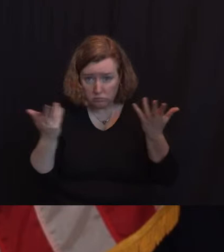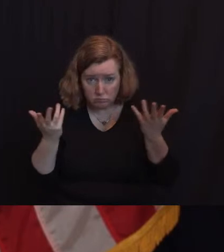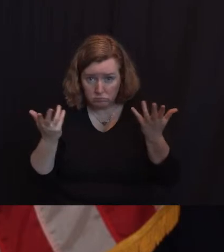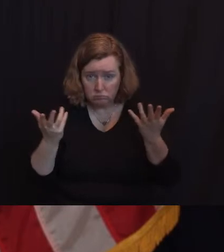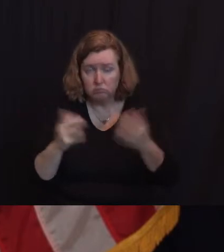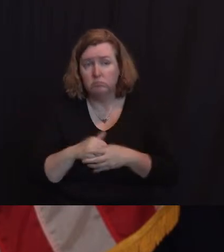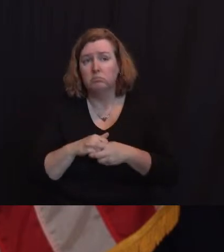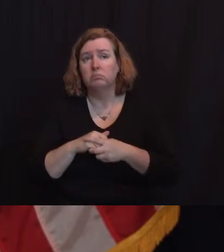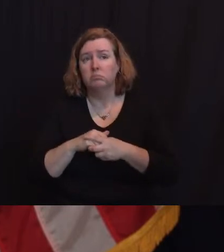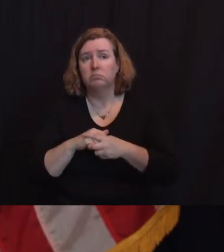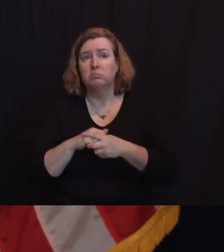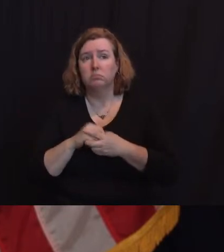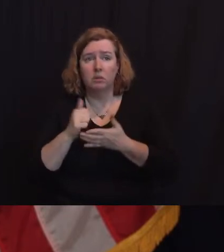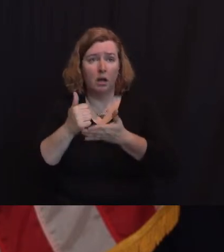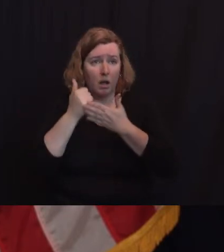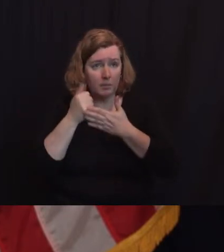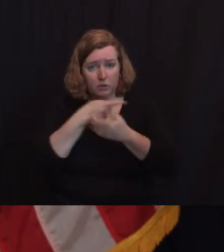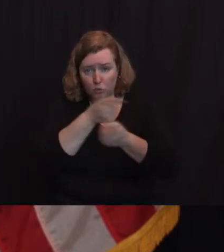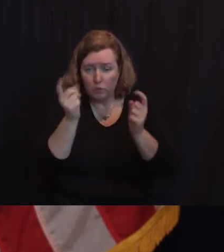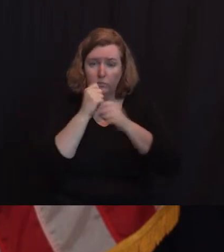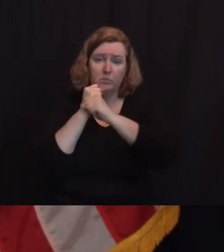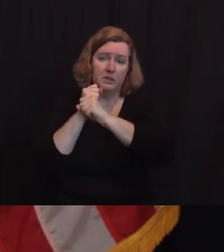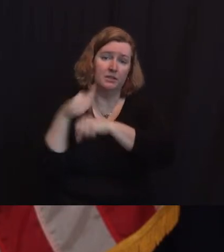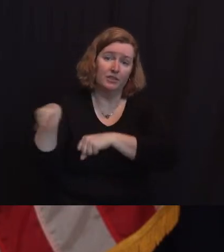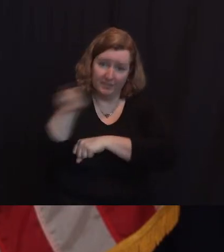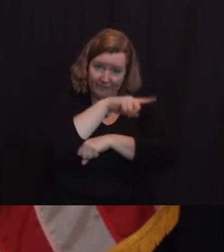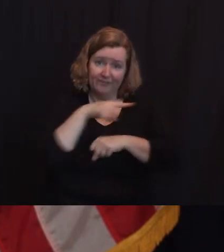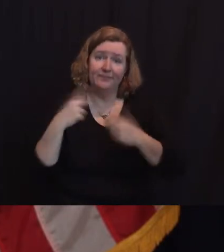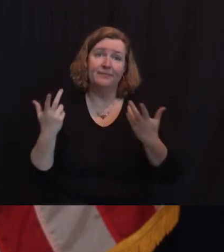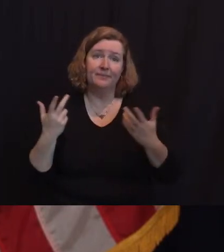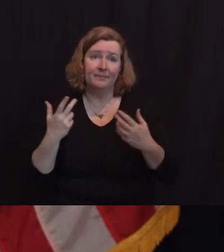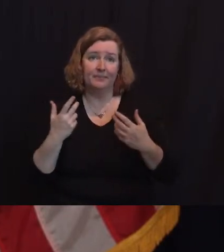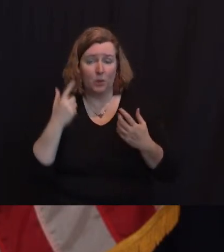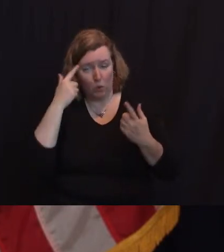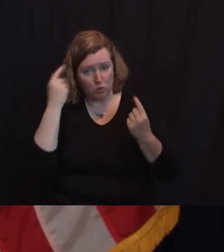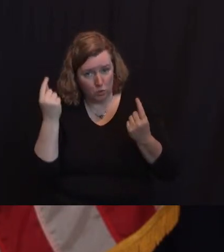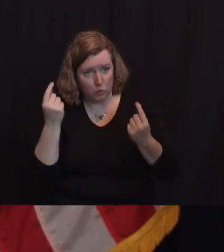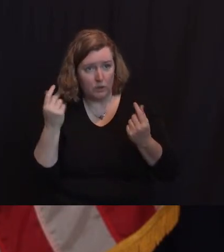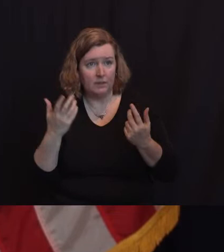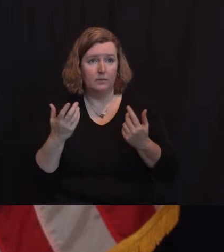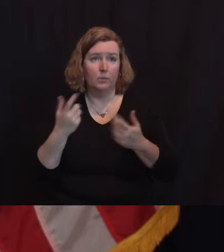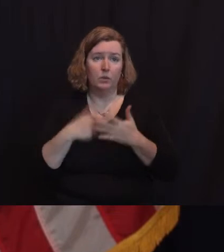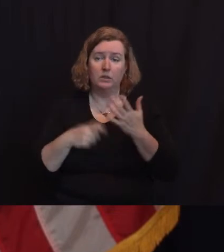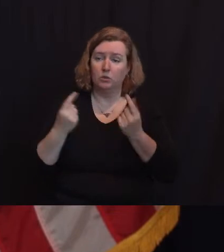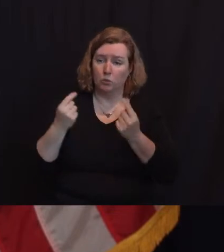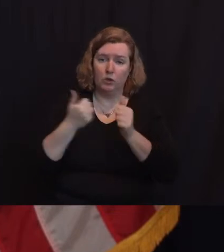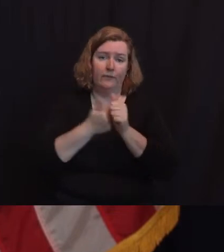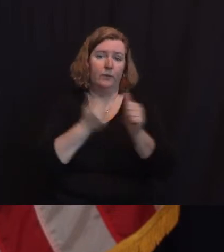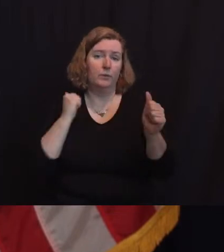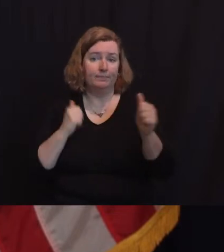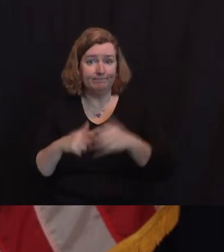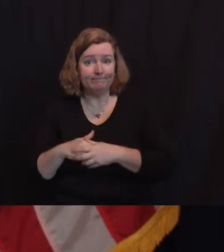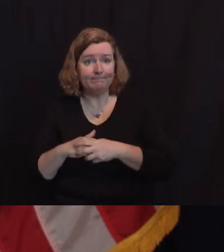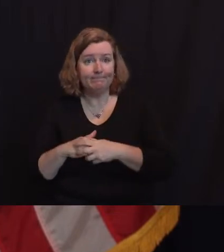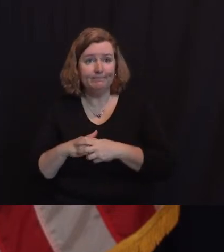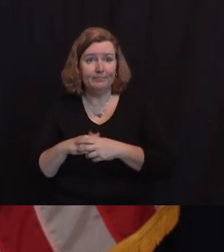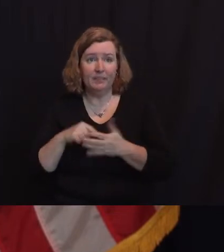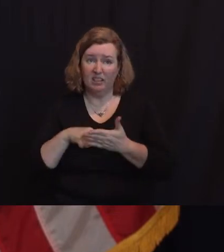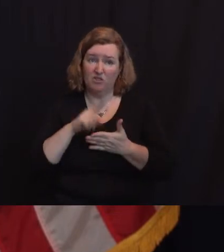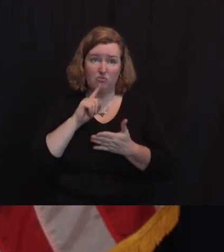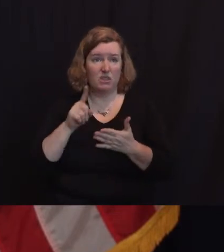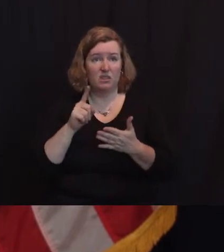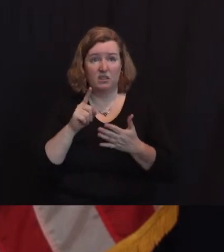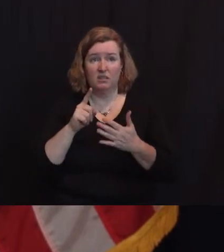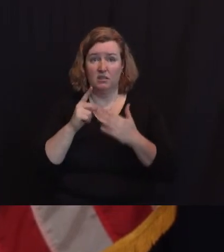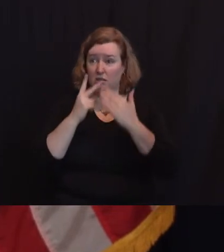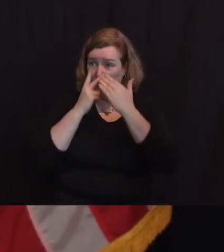of the worst case scenario. So that's the basis of sort of modeling and not about really predicting. Yeah,